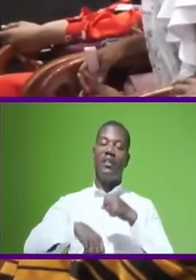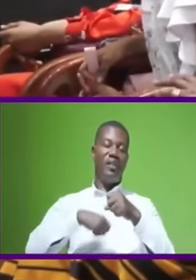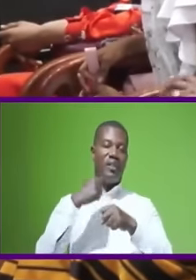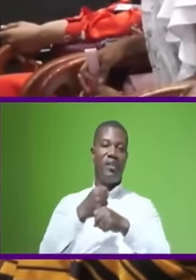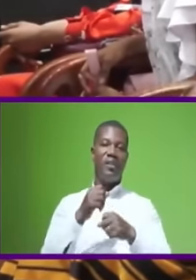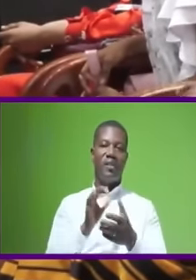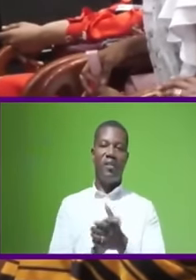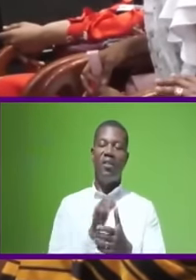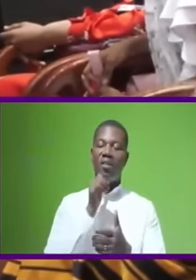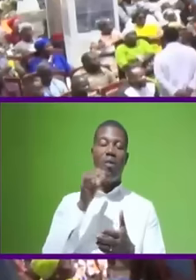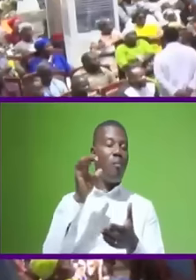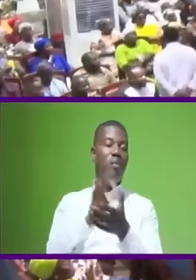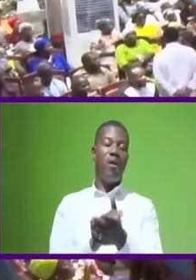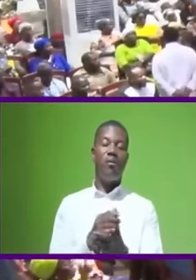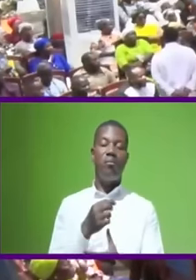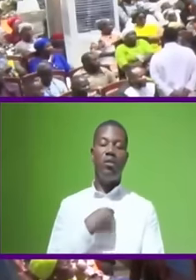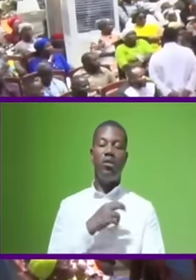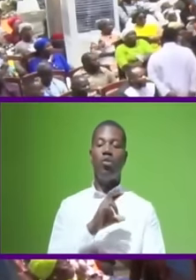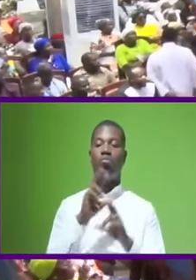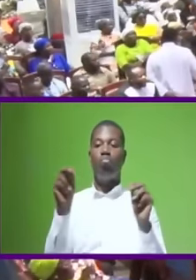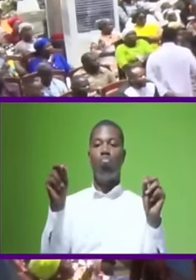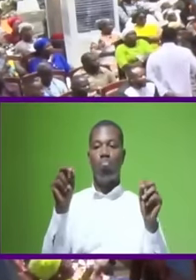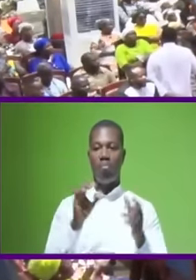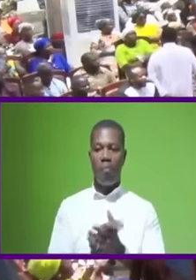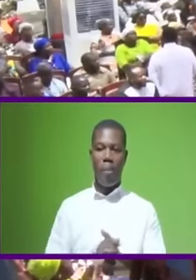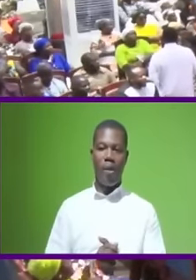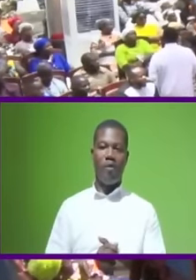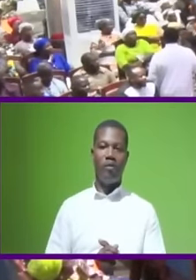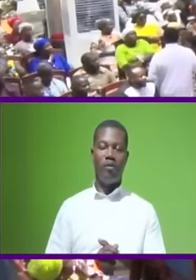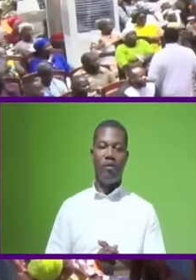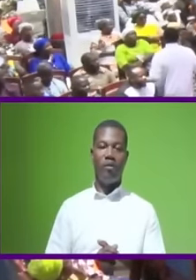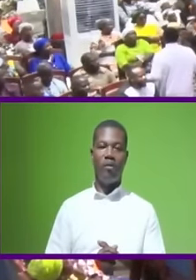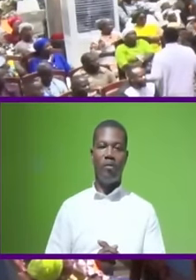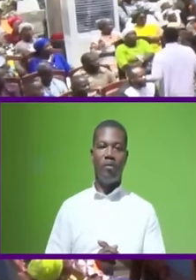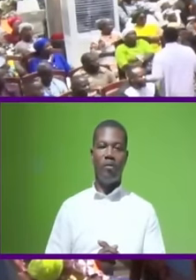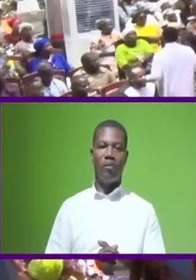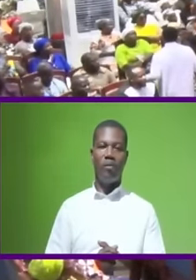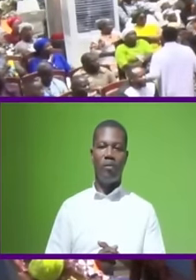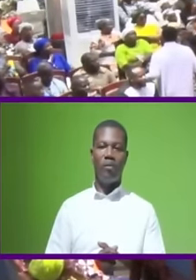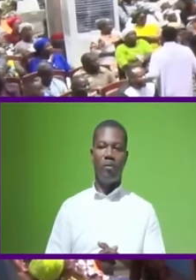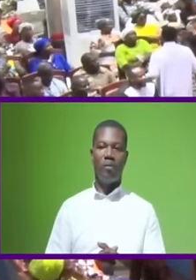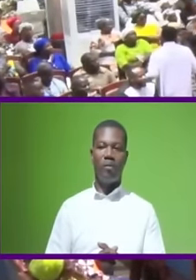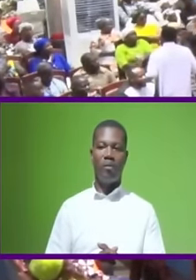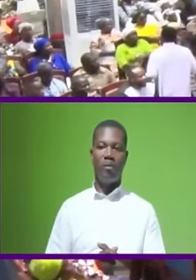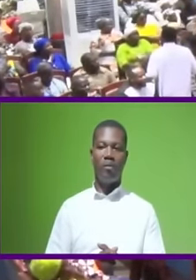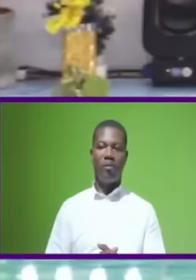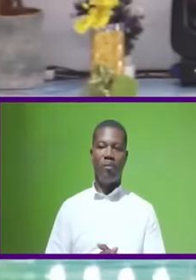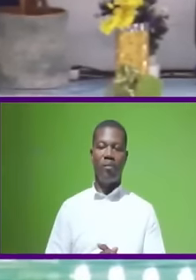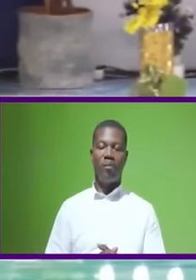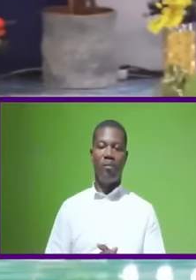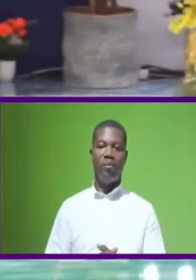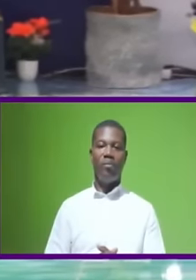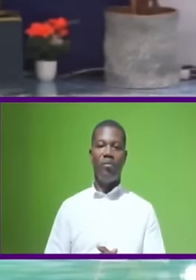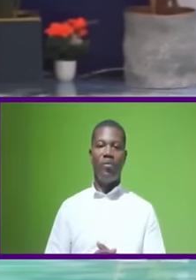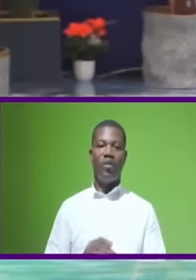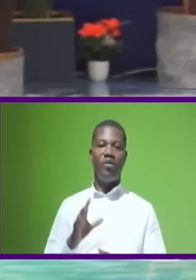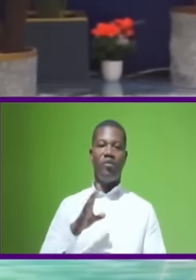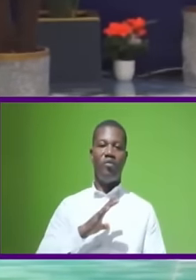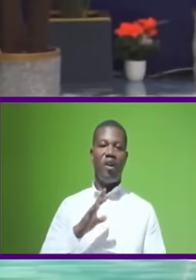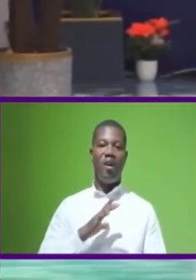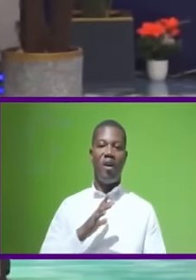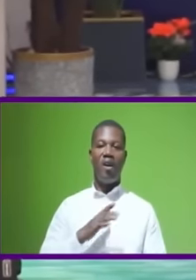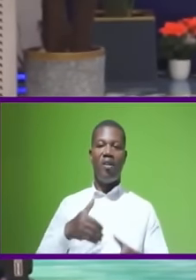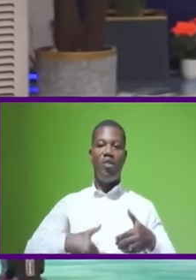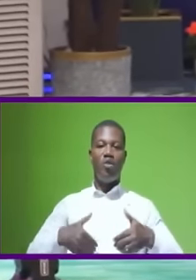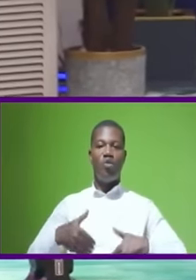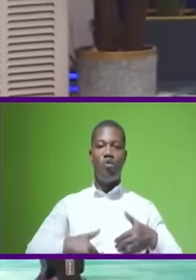me married. And when, even at the age of 30 years, I wasn't married. Nice young guy. A nice young